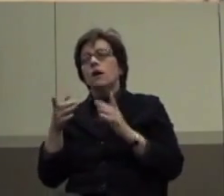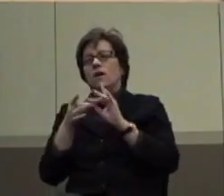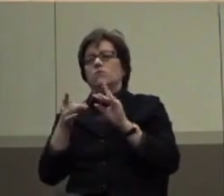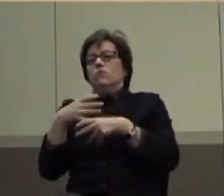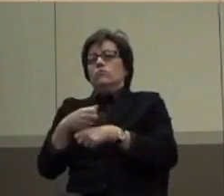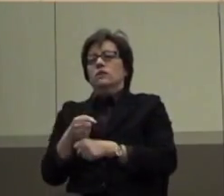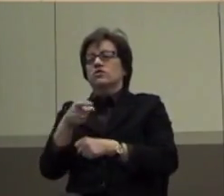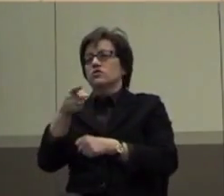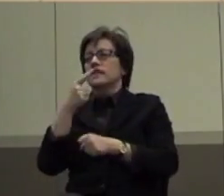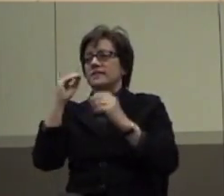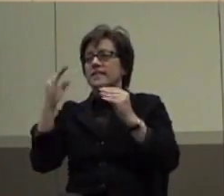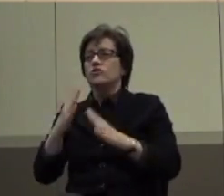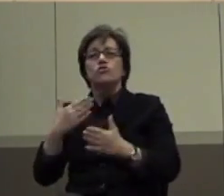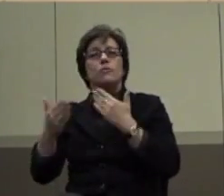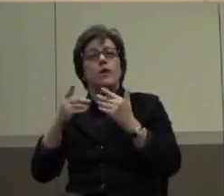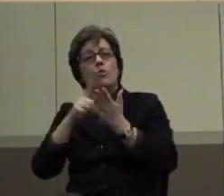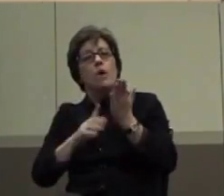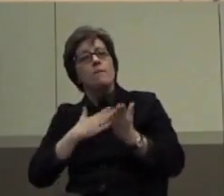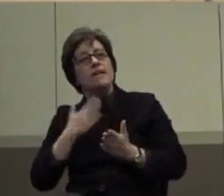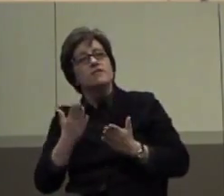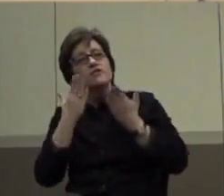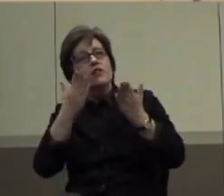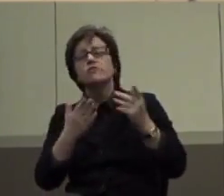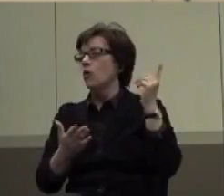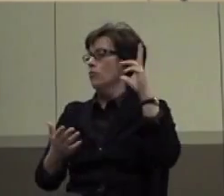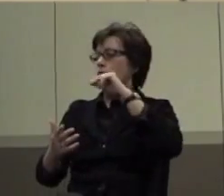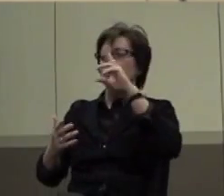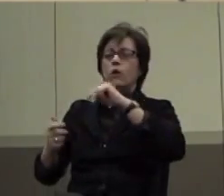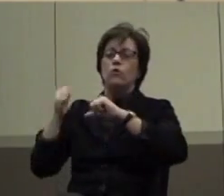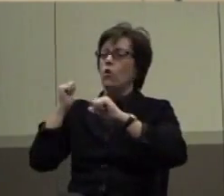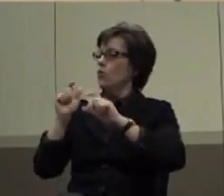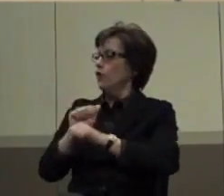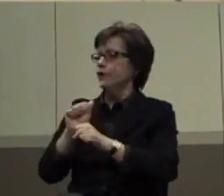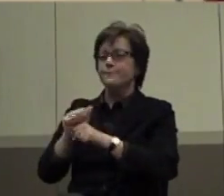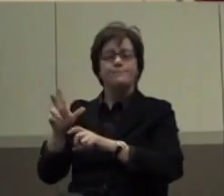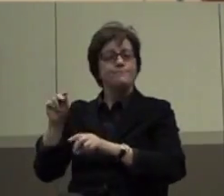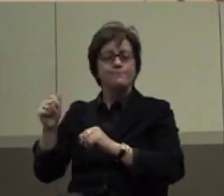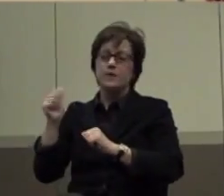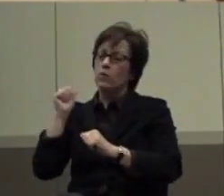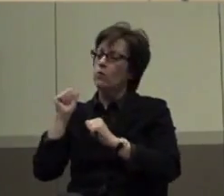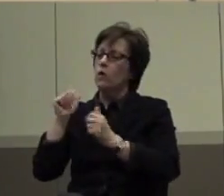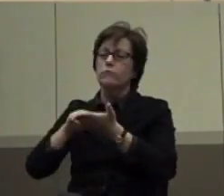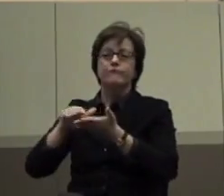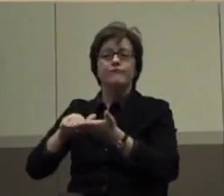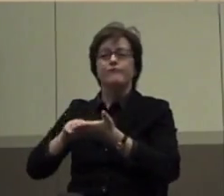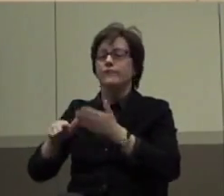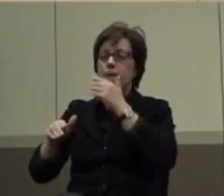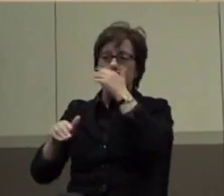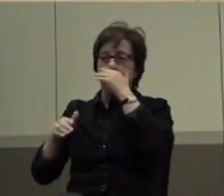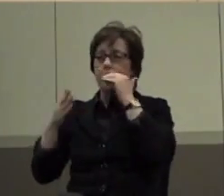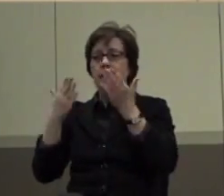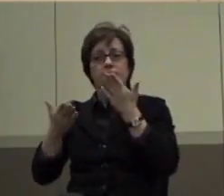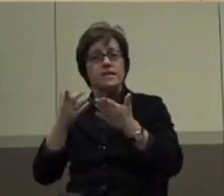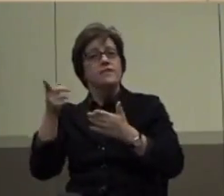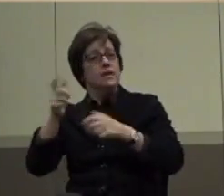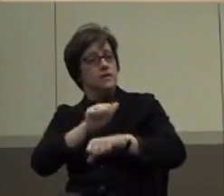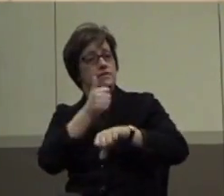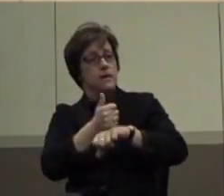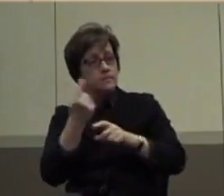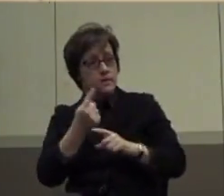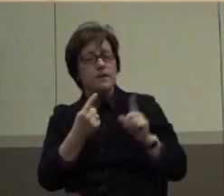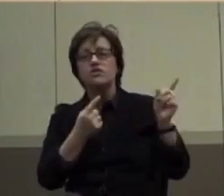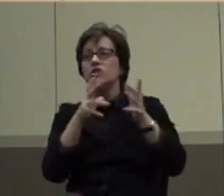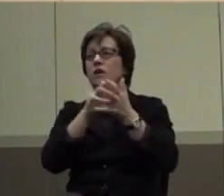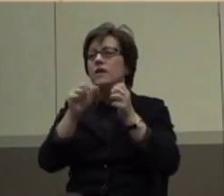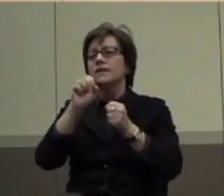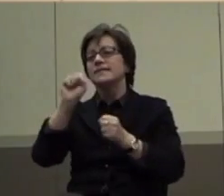matter what you come up with, is like, well, that's not going to work, or probably I've tried that and it didn't work, or whatever. And then even if she puts something in place, there might be some sabotage,